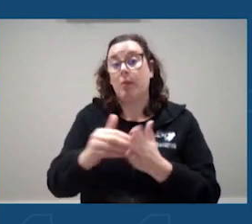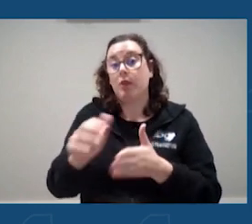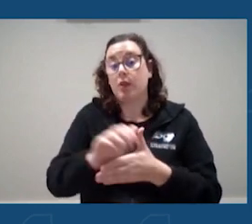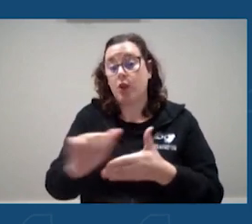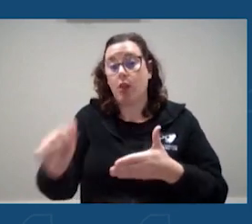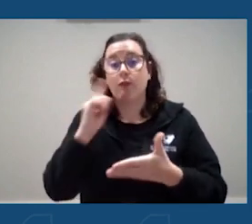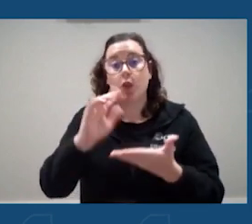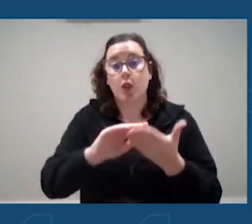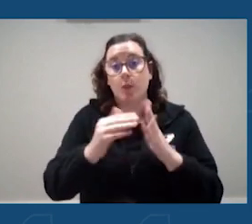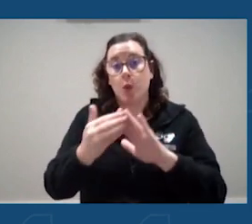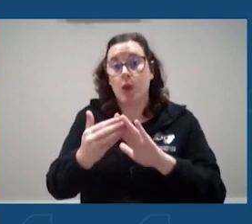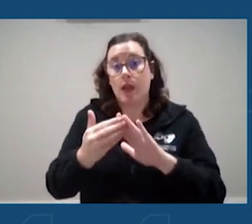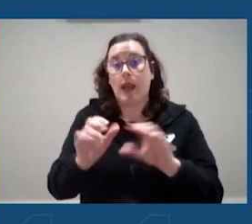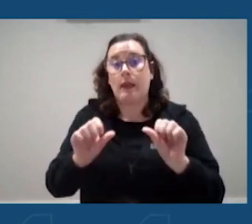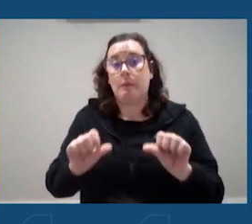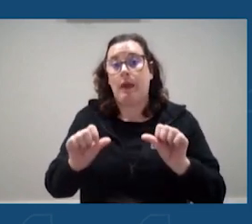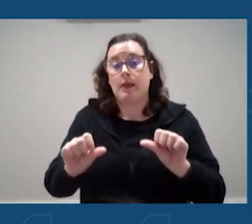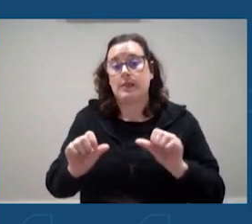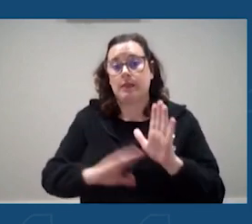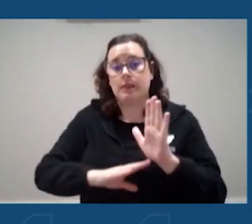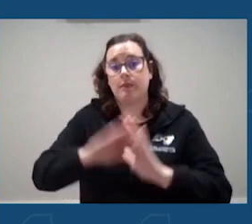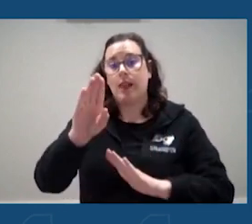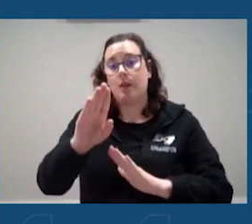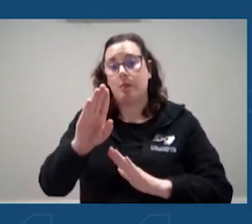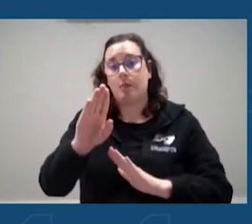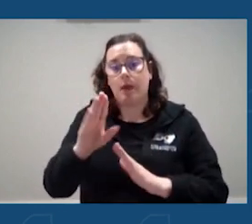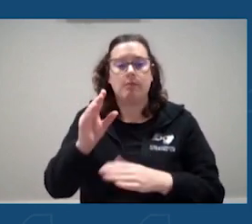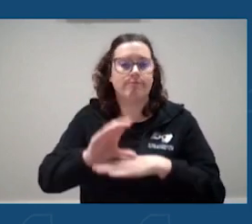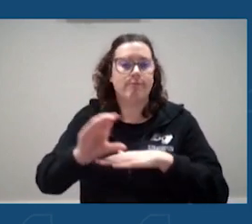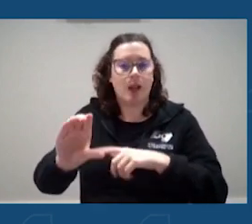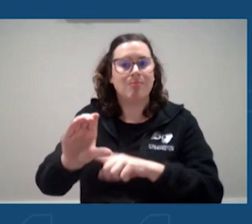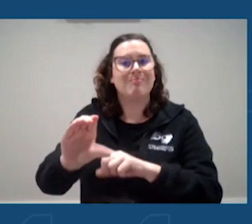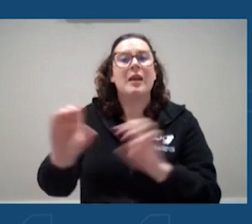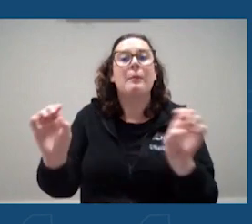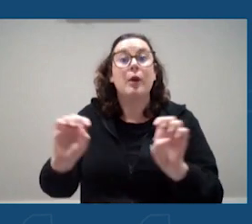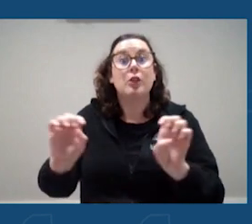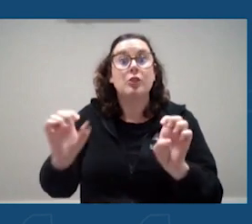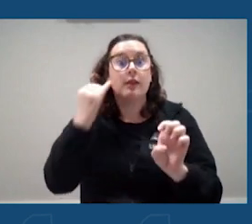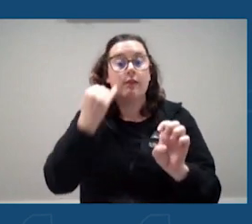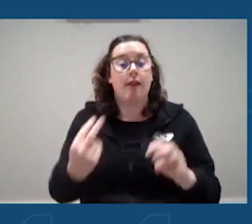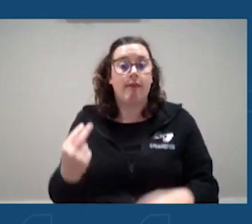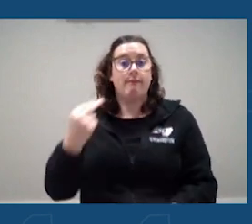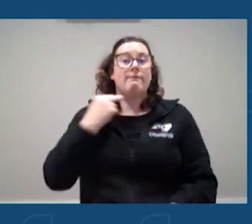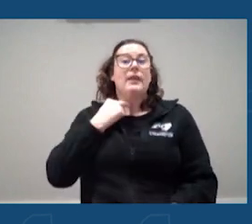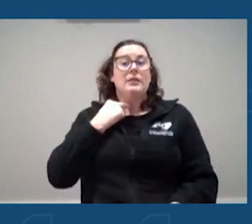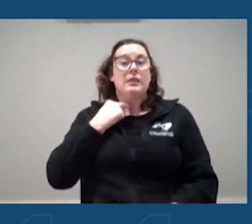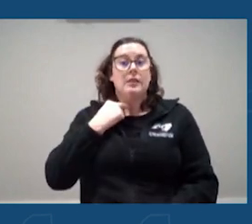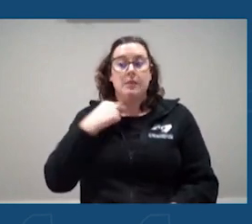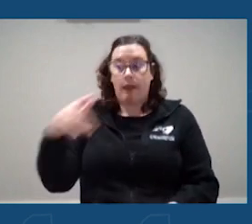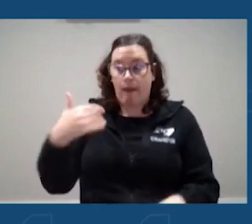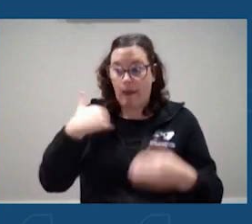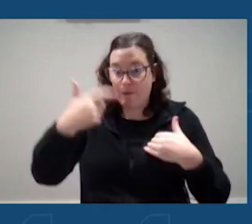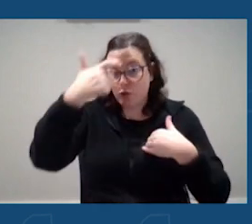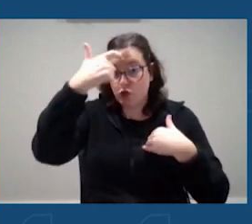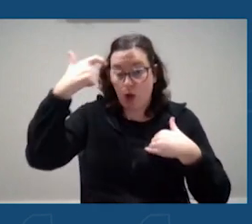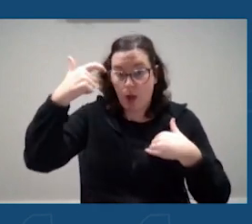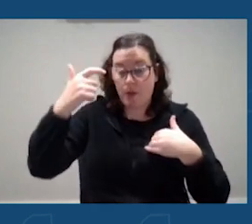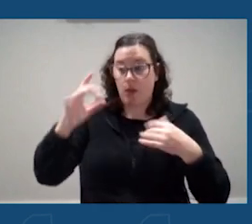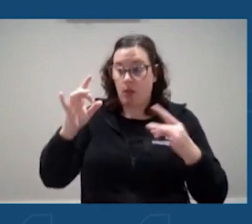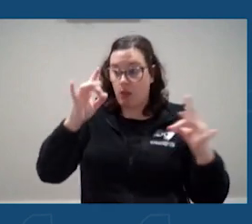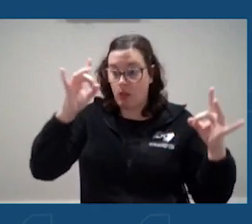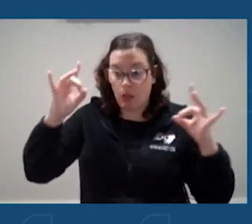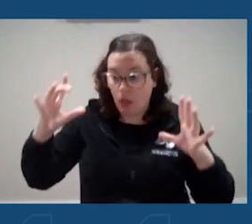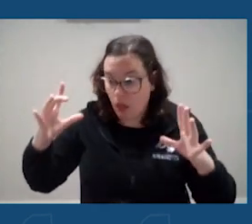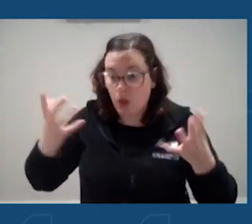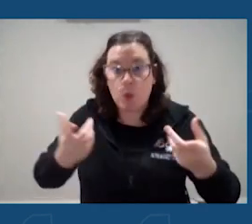Development Fund. What does that do? That is, again, an emergency fund to help the victims where they are, deal with the trauma and response, as well as money